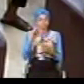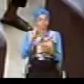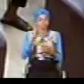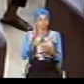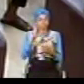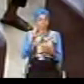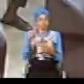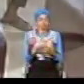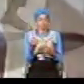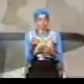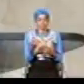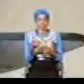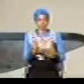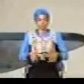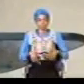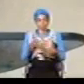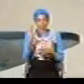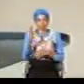Abuja Live.